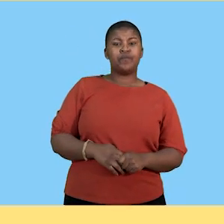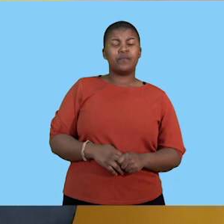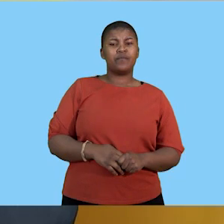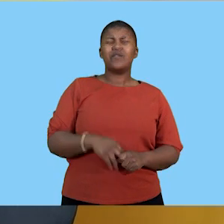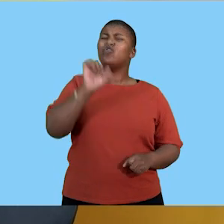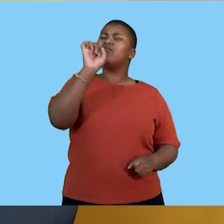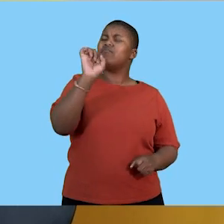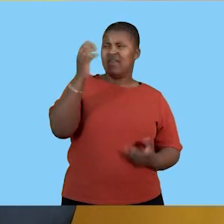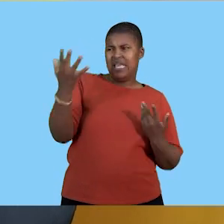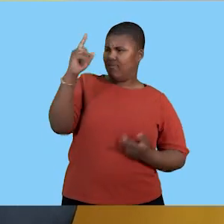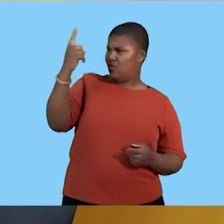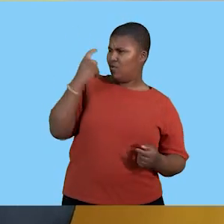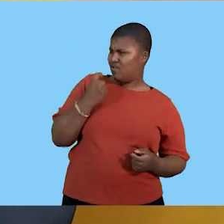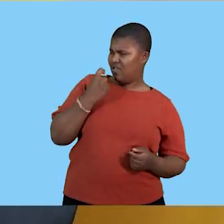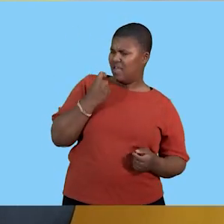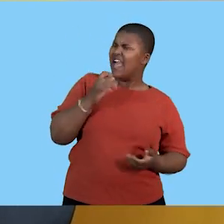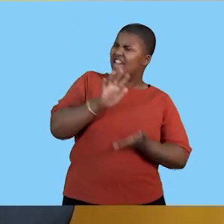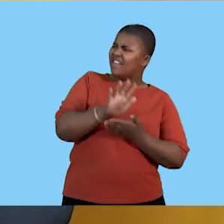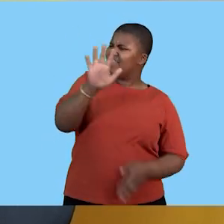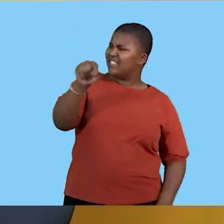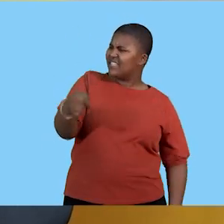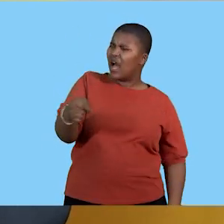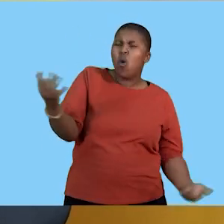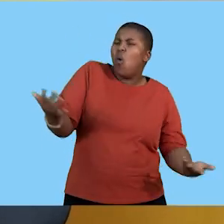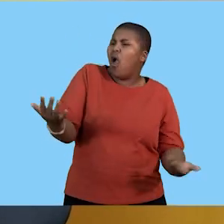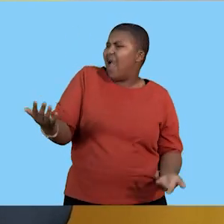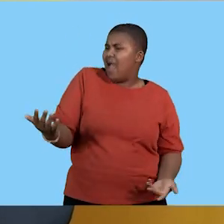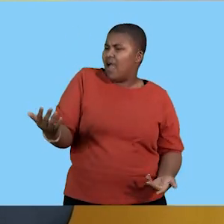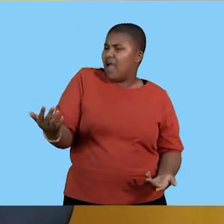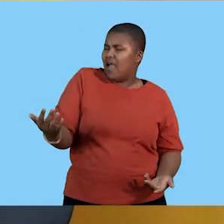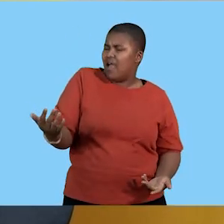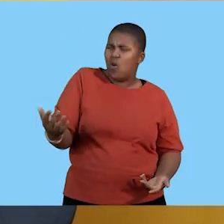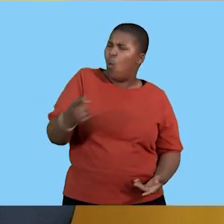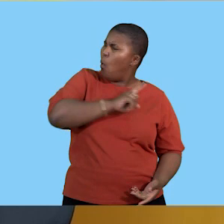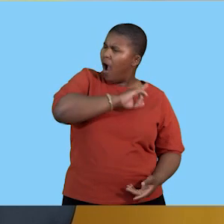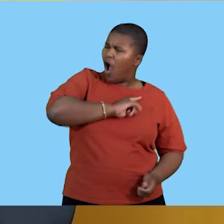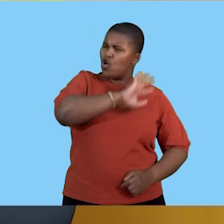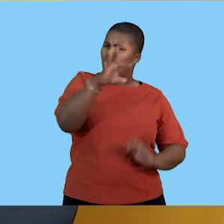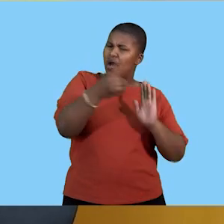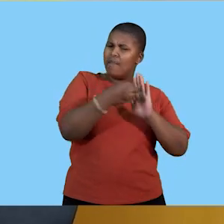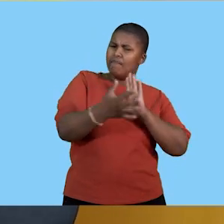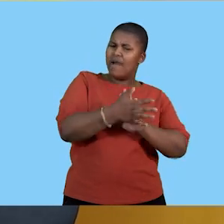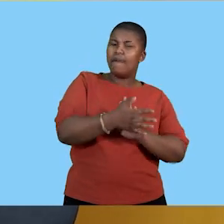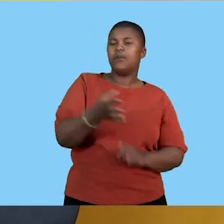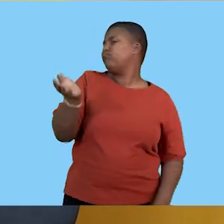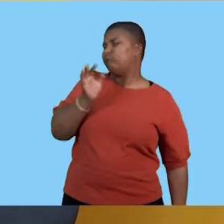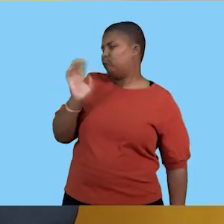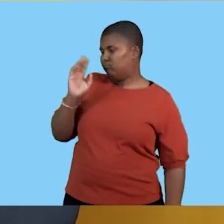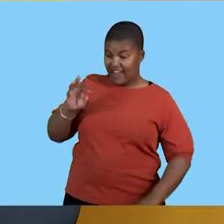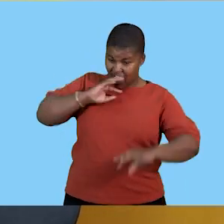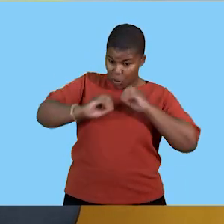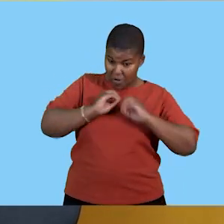is, but Mr. Simbi, why are we not recording the 15,000? We do not record repairs as